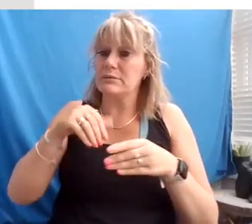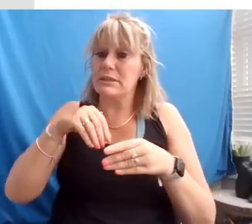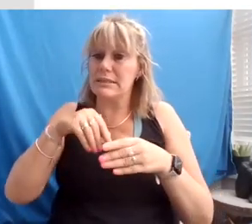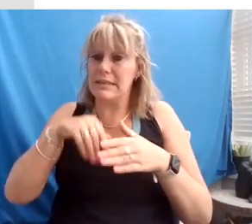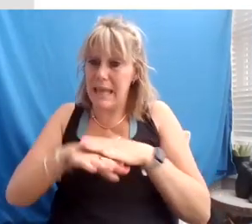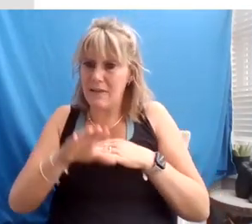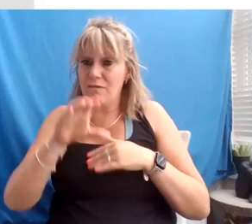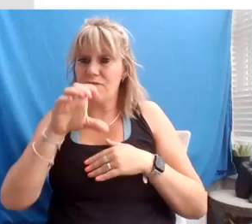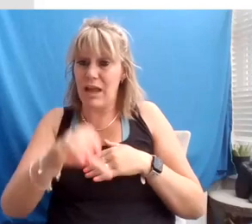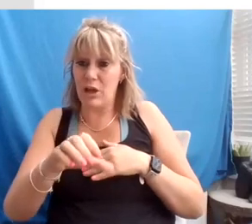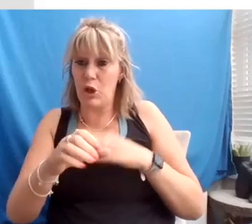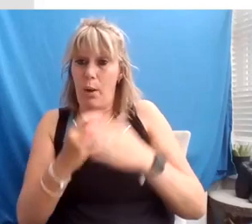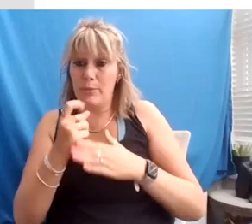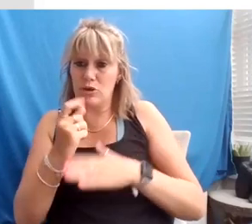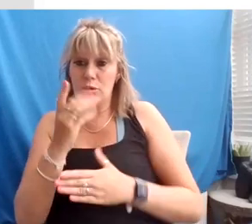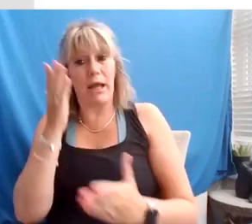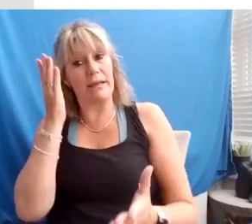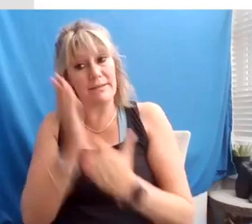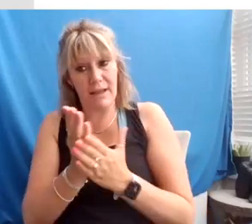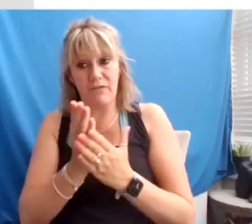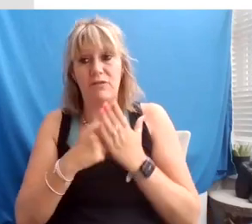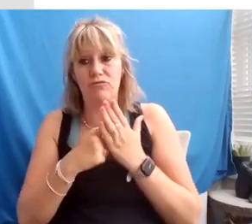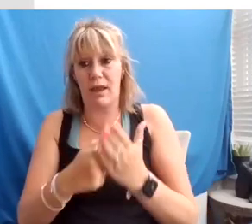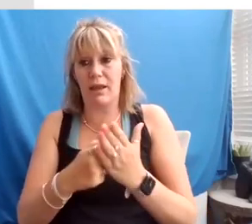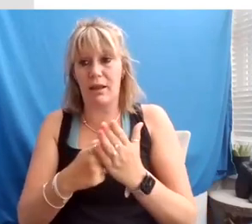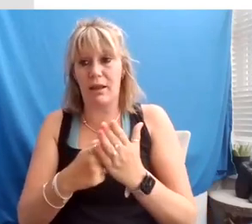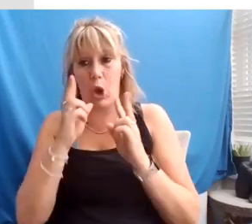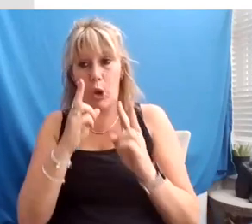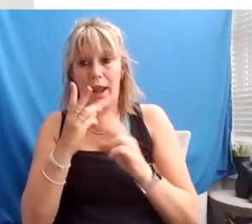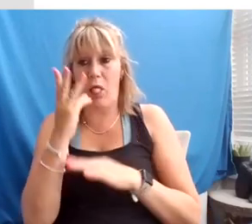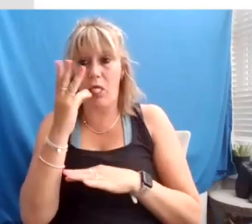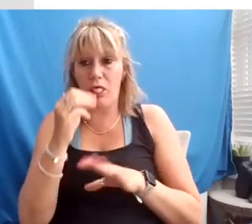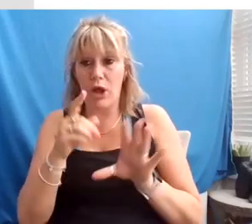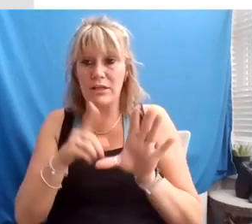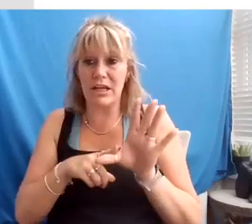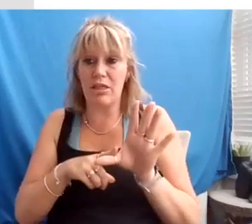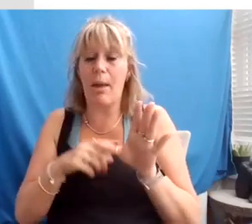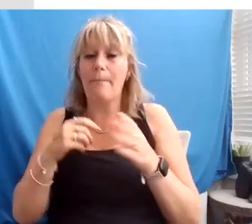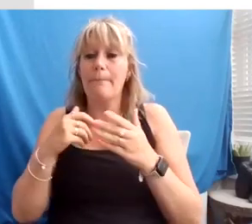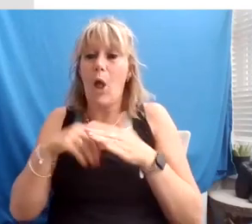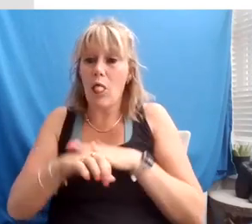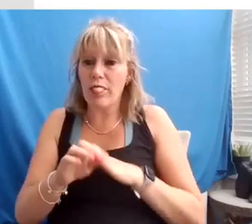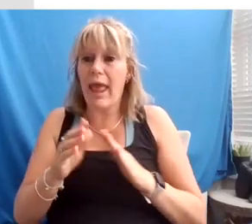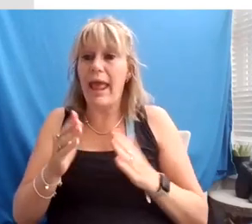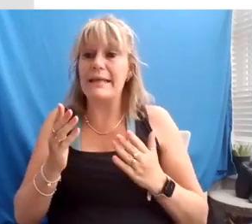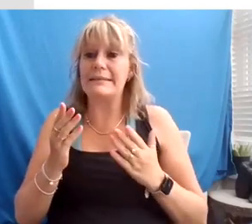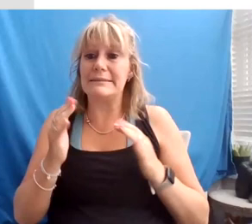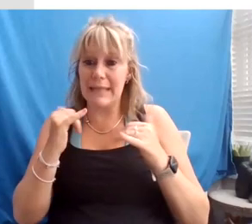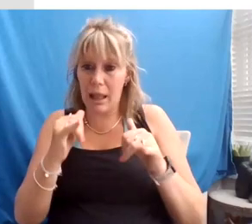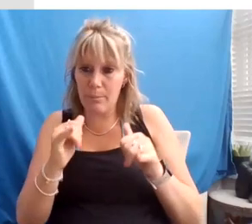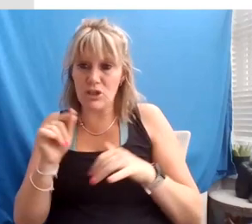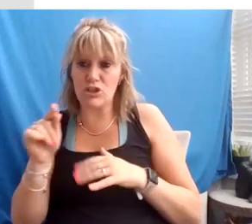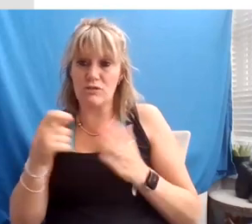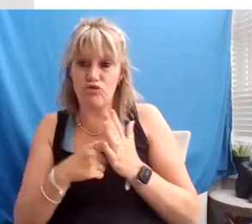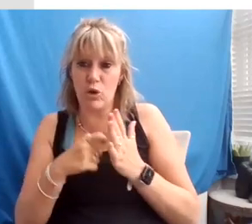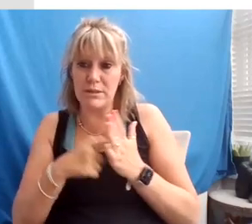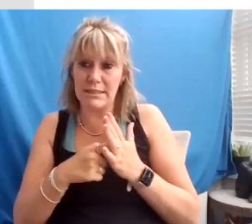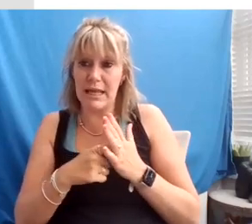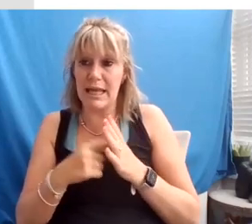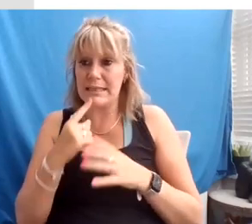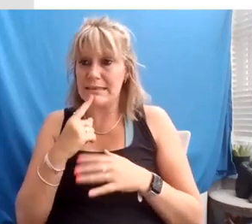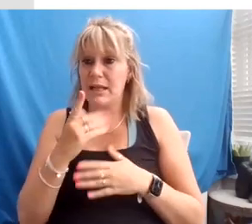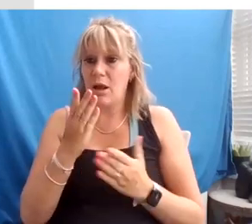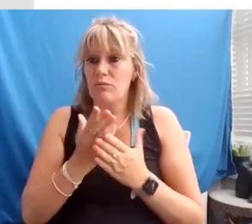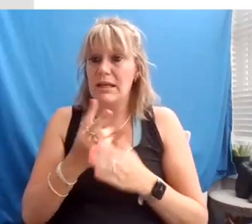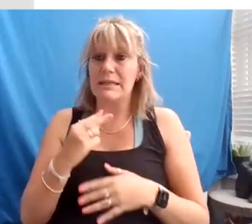recommend looking at the 30th anniversary celebrations. I mean, I think I'm so disappointed, but I have to say